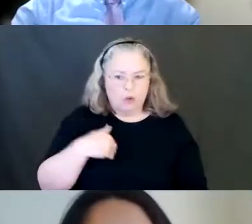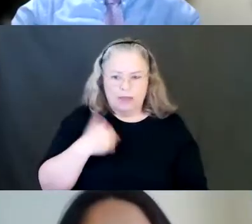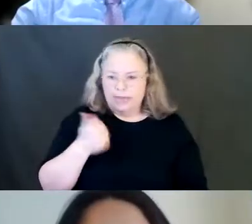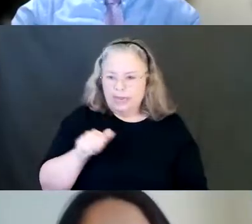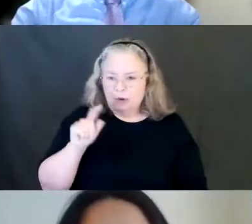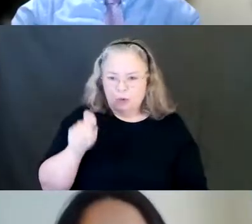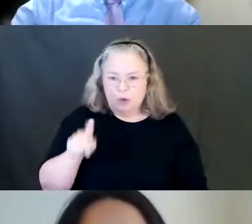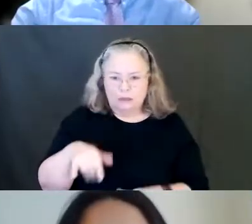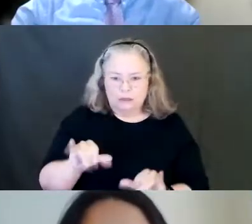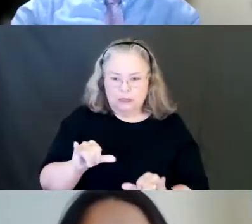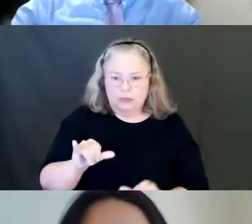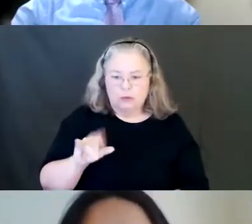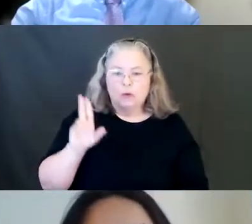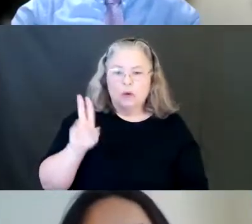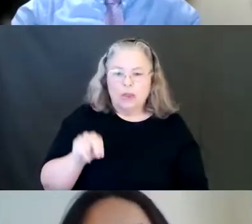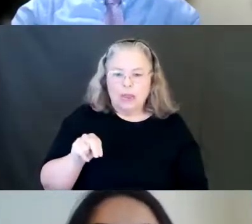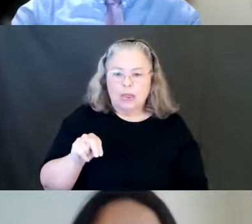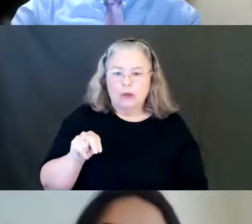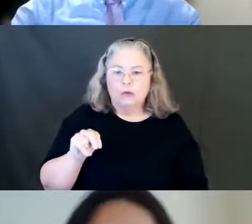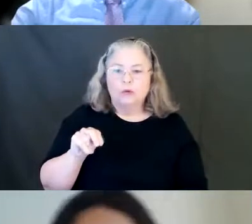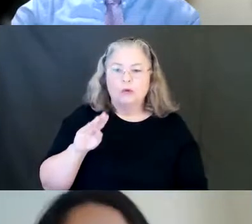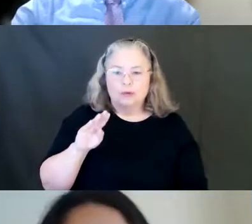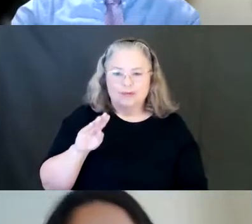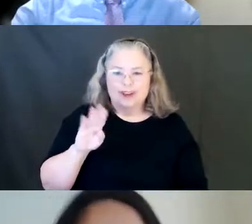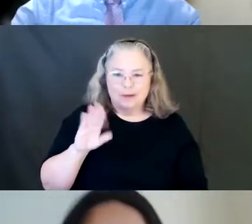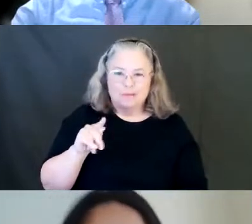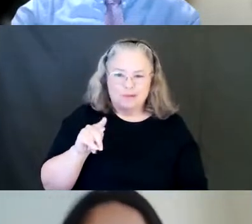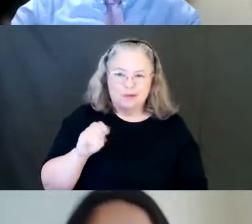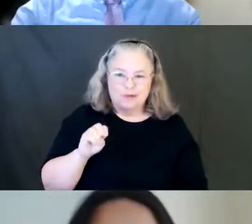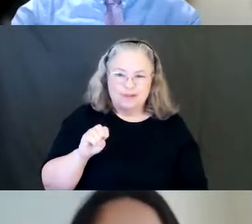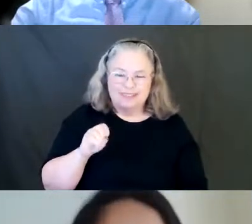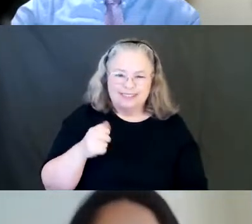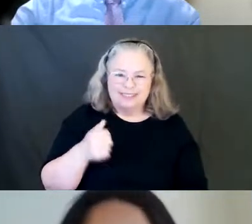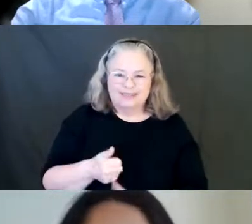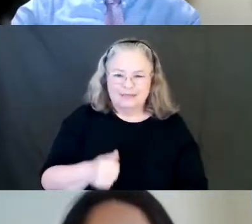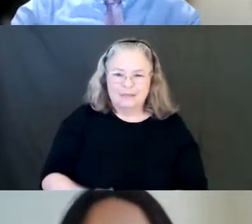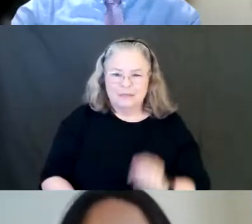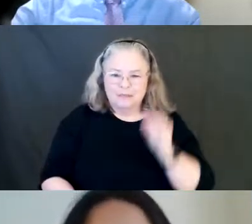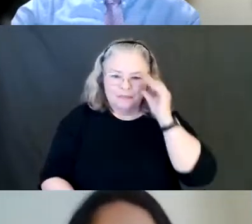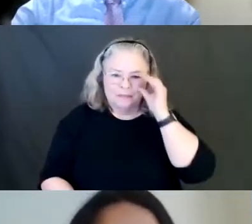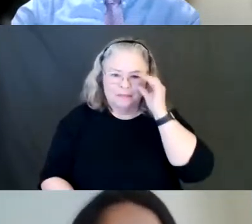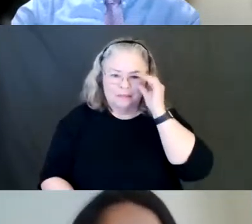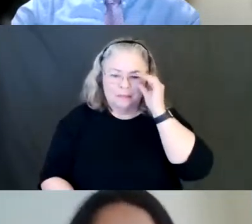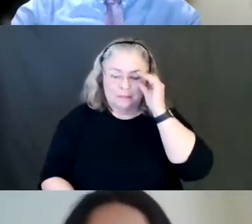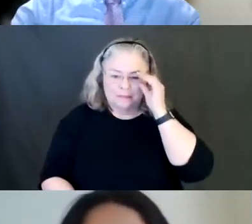still? We'll go ahead and unmute or give you the opportunity to unmute here in just a second. There we go.